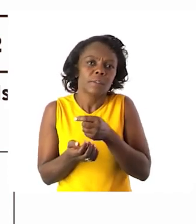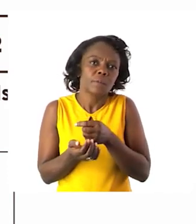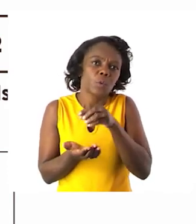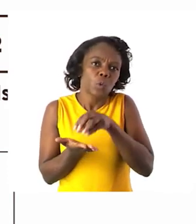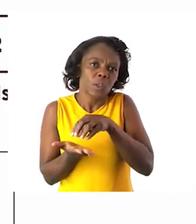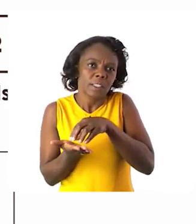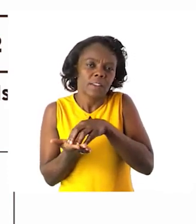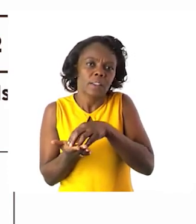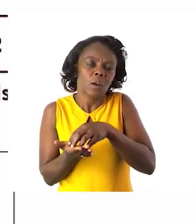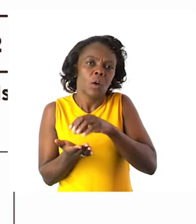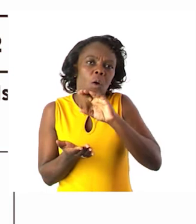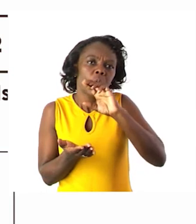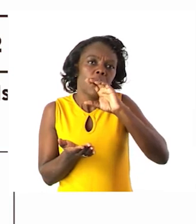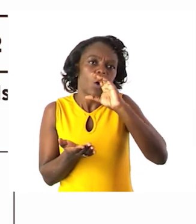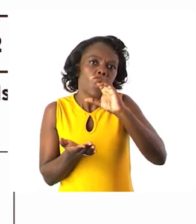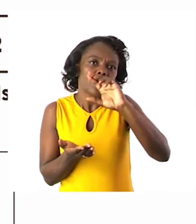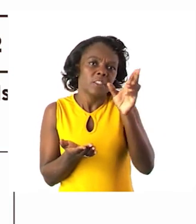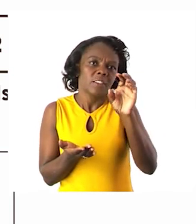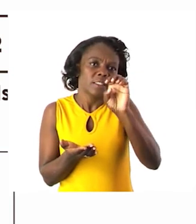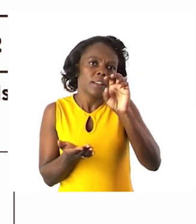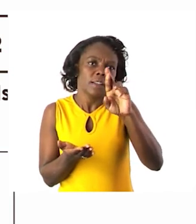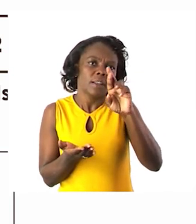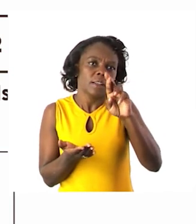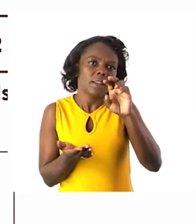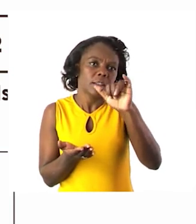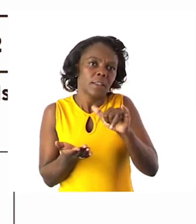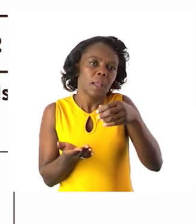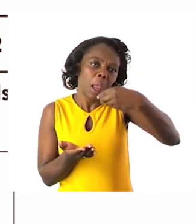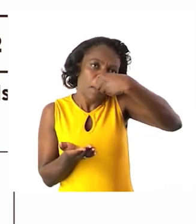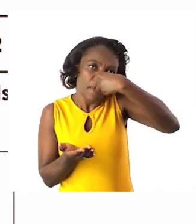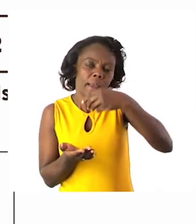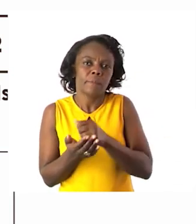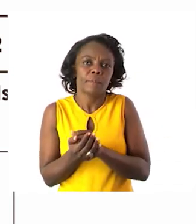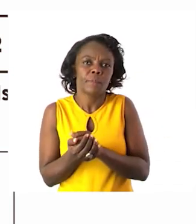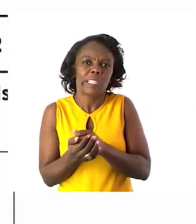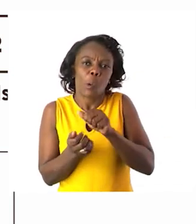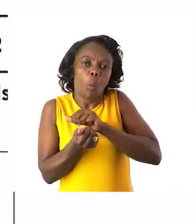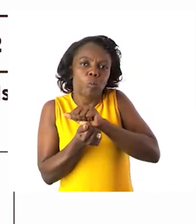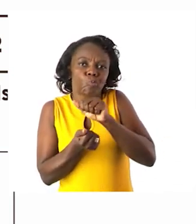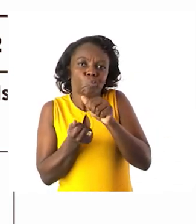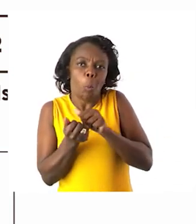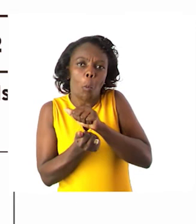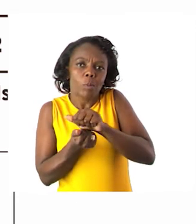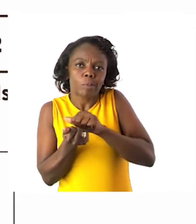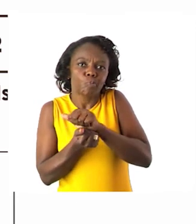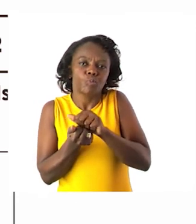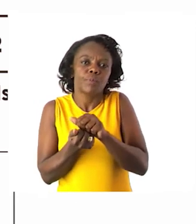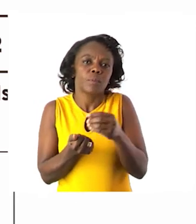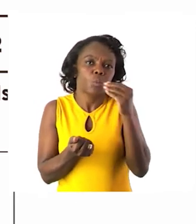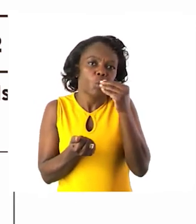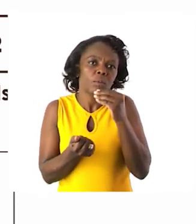Chocolate, cookies, or pie. Your food, and then say